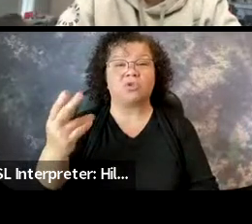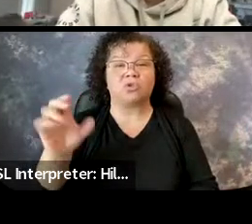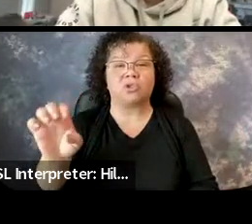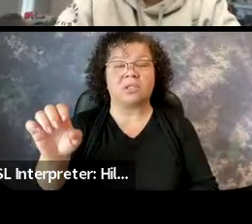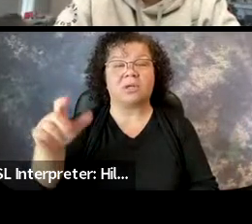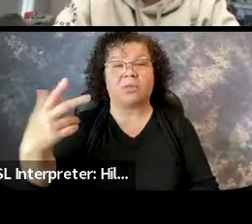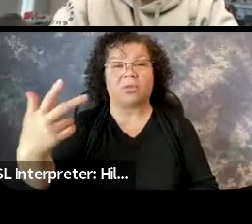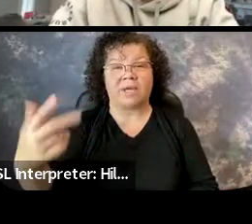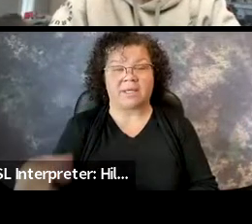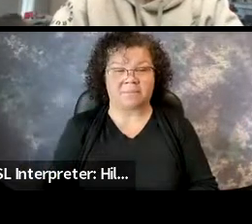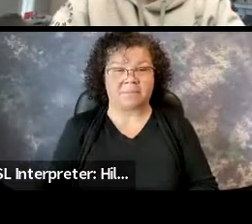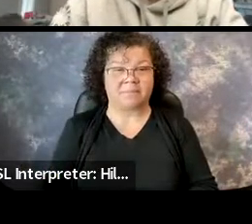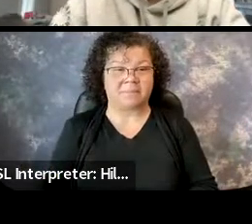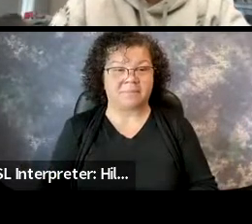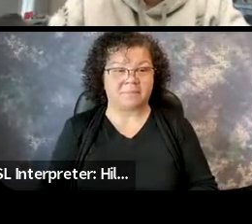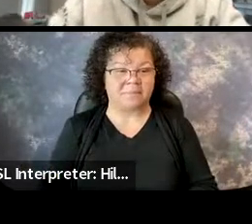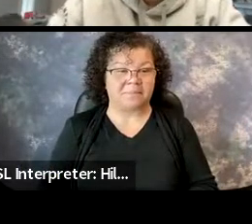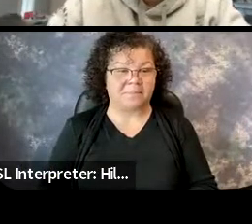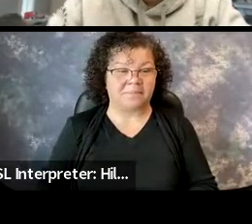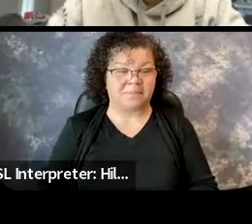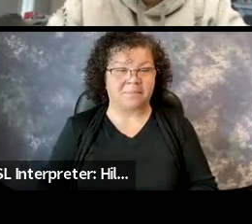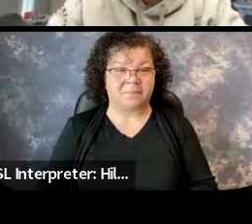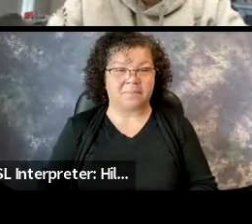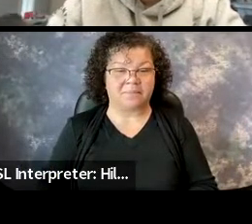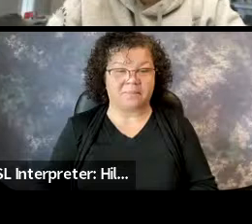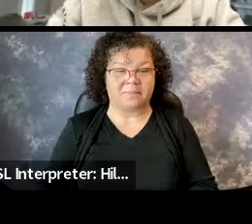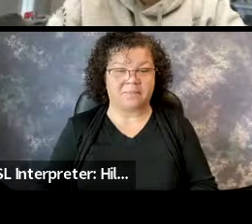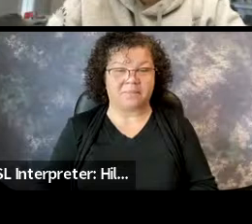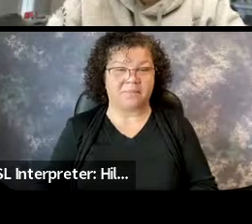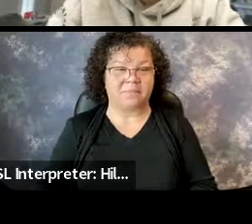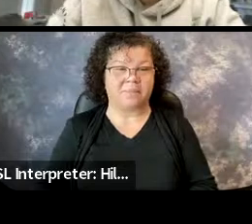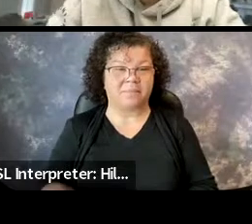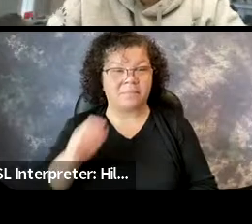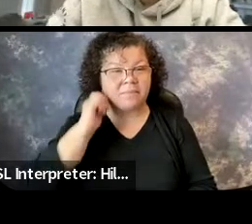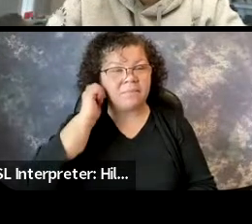get rocking on our next batch here.